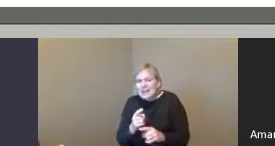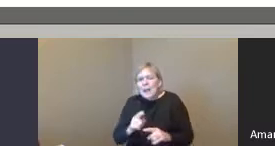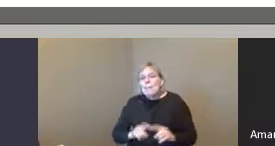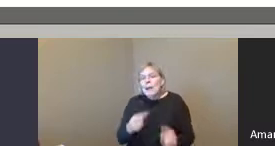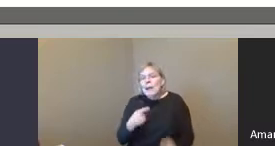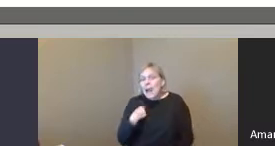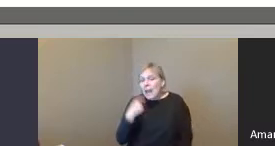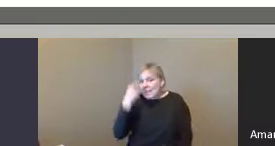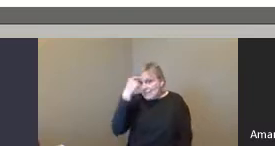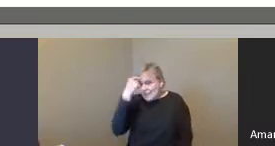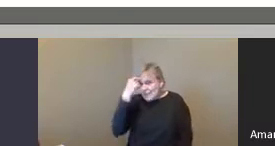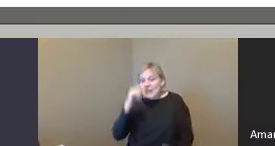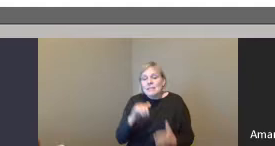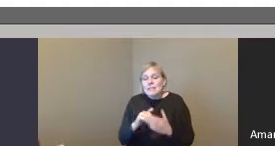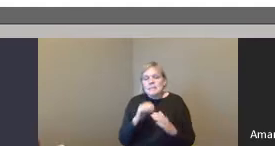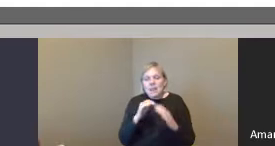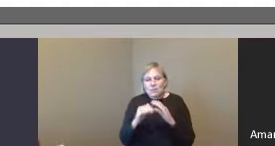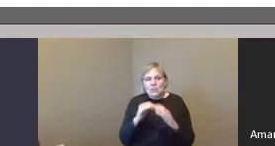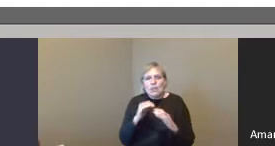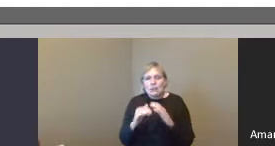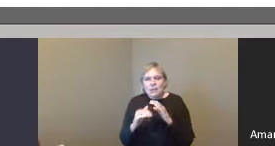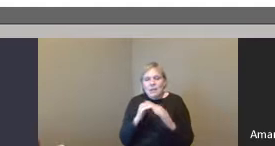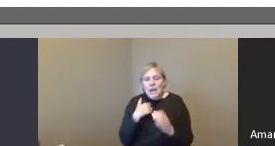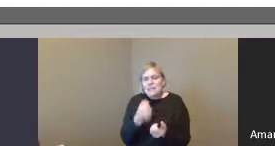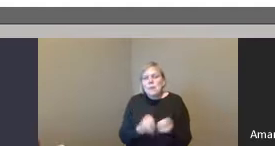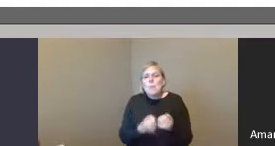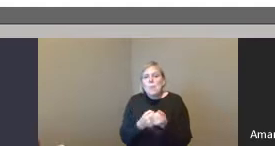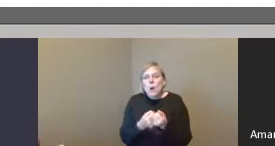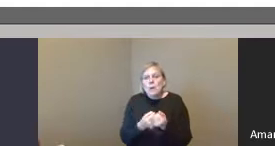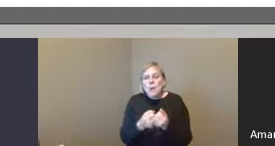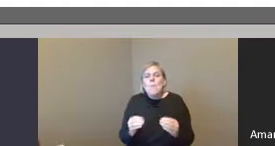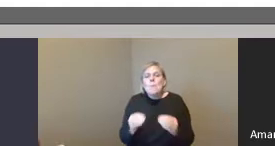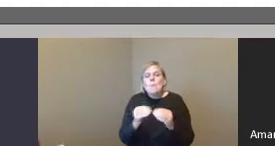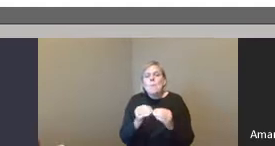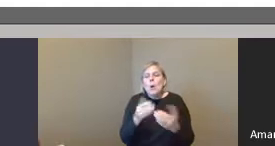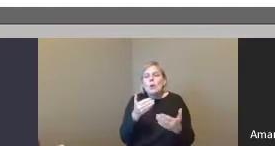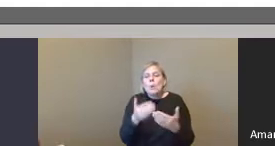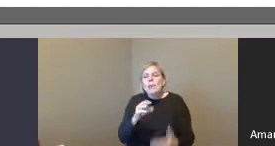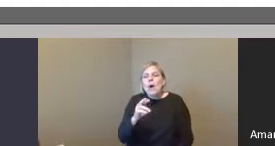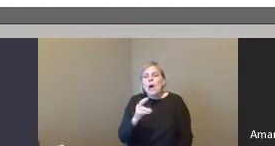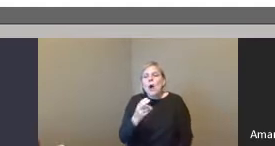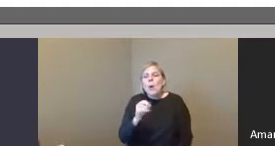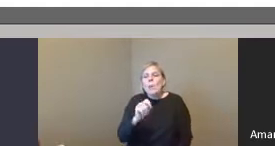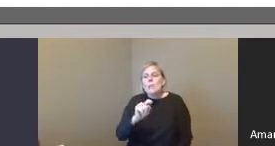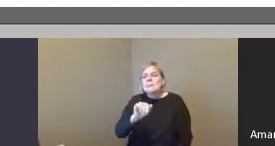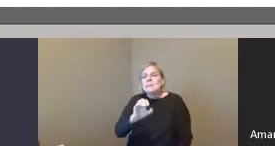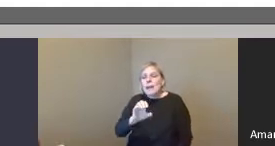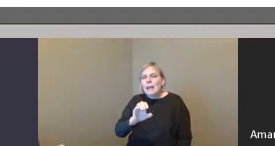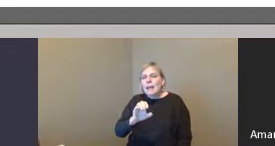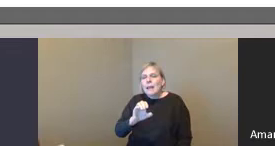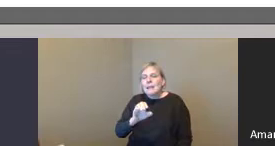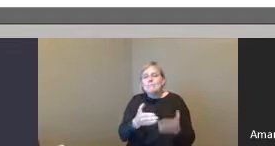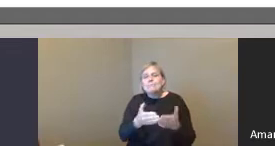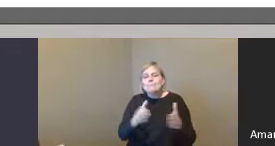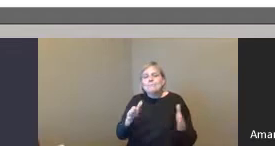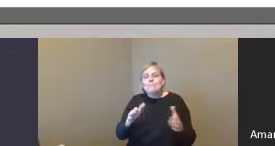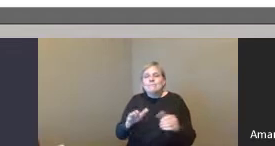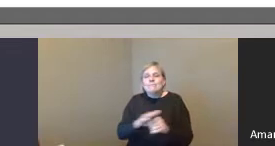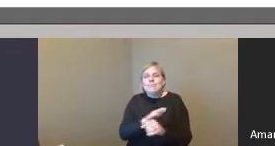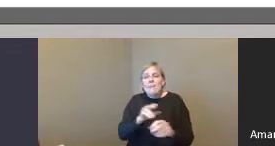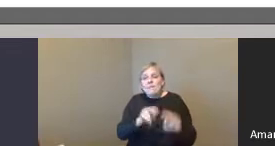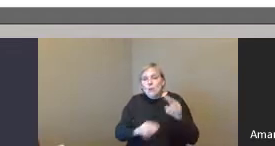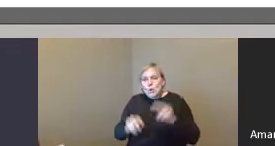I think where this conversation is going, certainly I support this, as more towards a holistic view of safety and working to